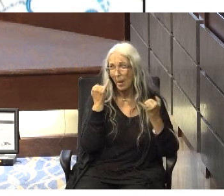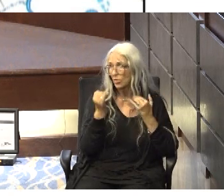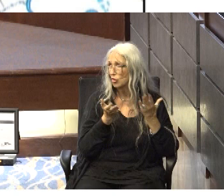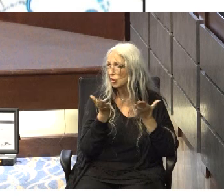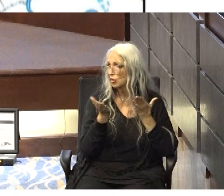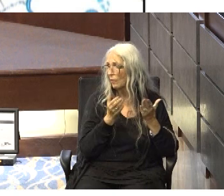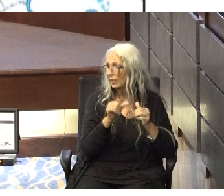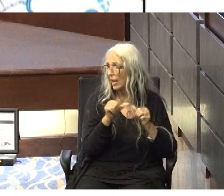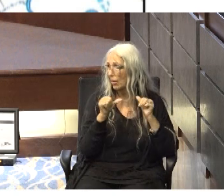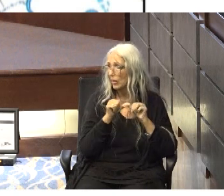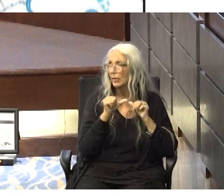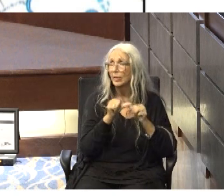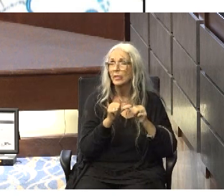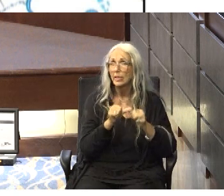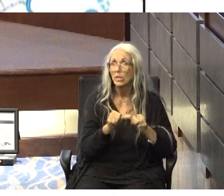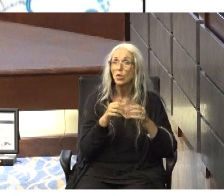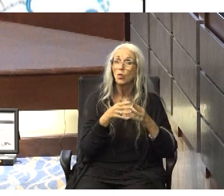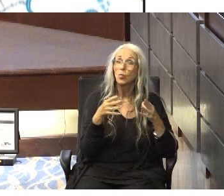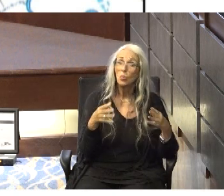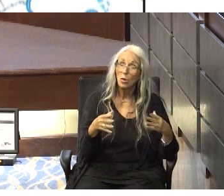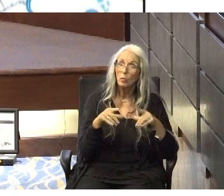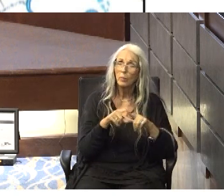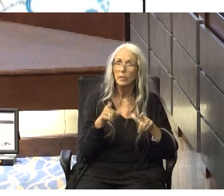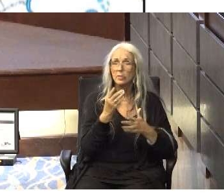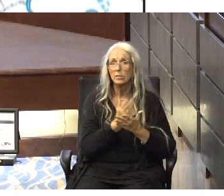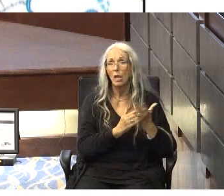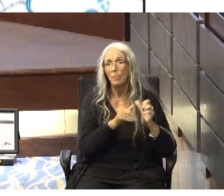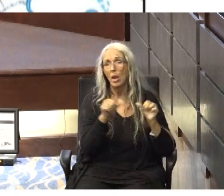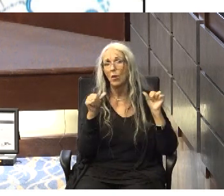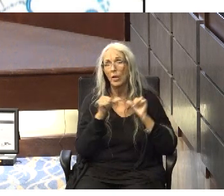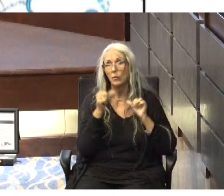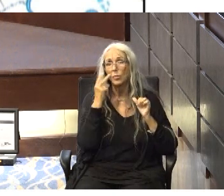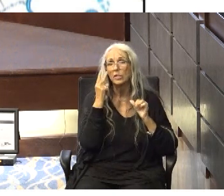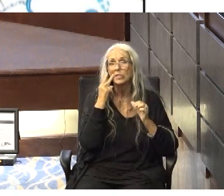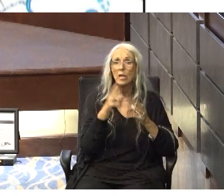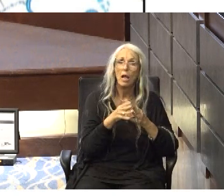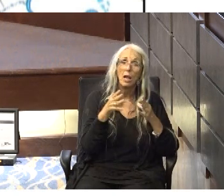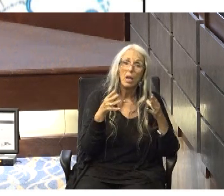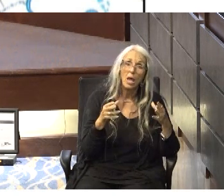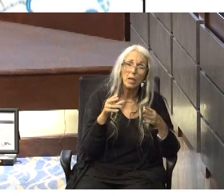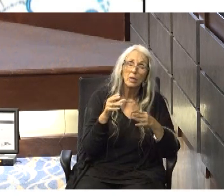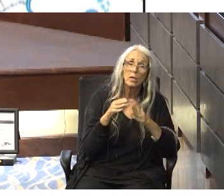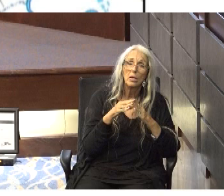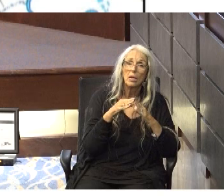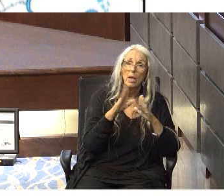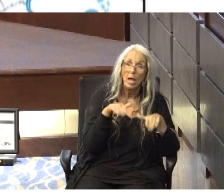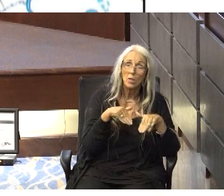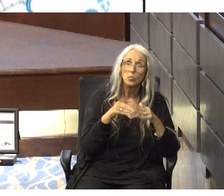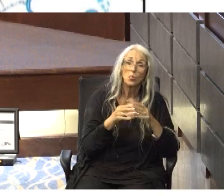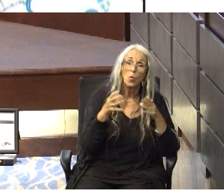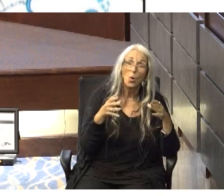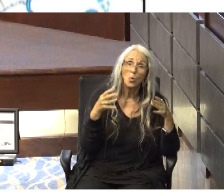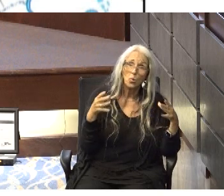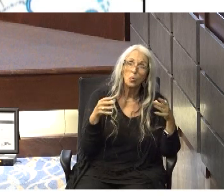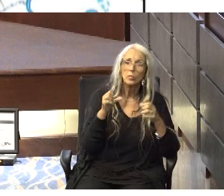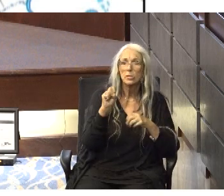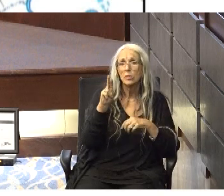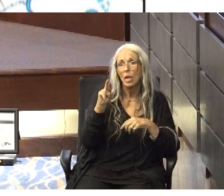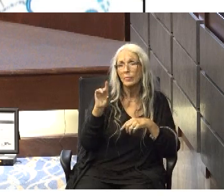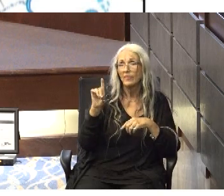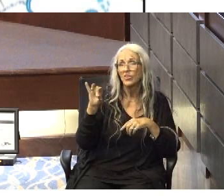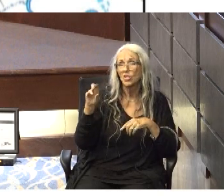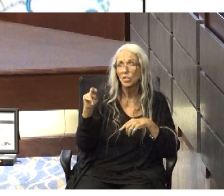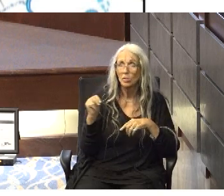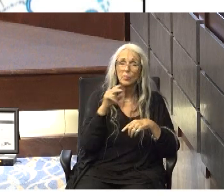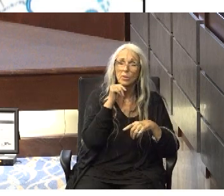have continued to grow, but it does show some areas to where we see a lot of residential growth right now in terms of subdivisions to where